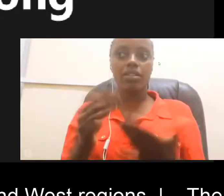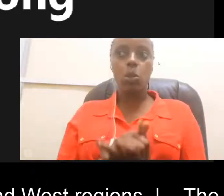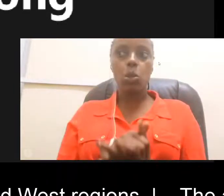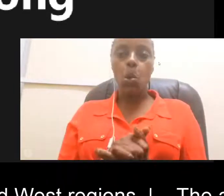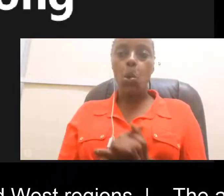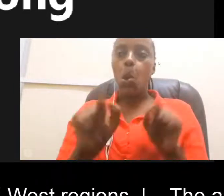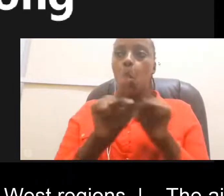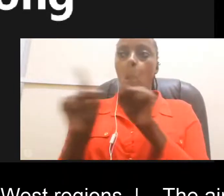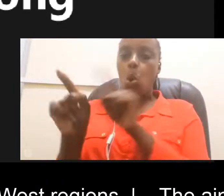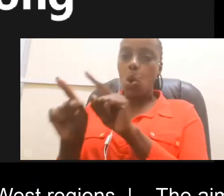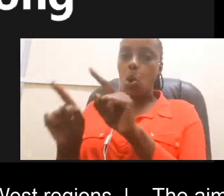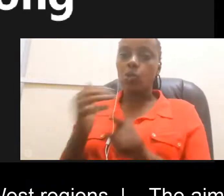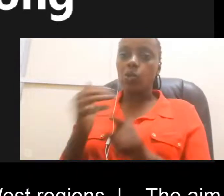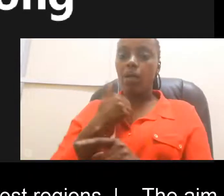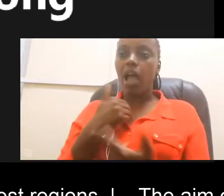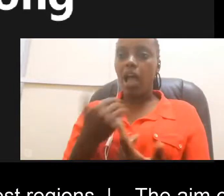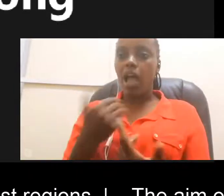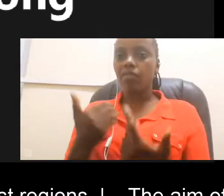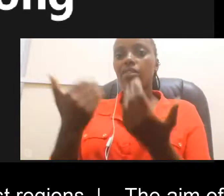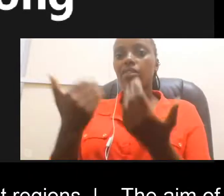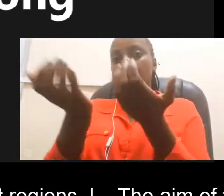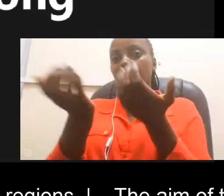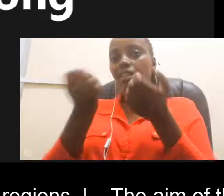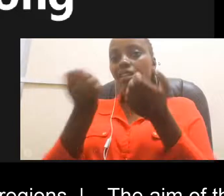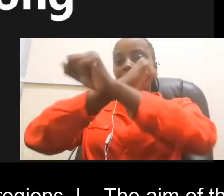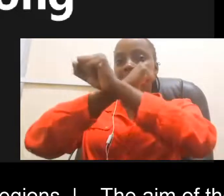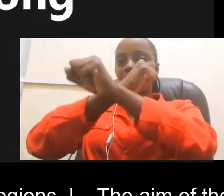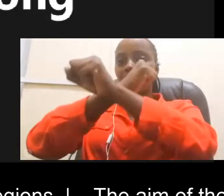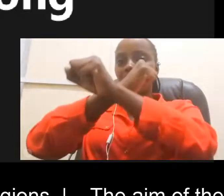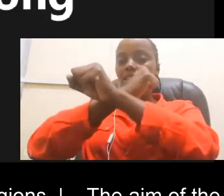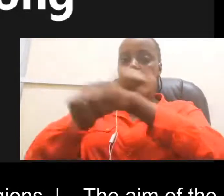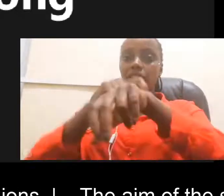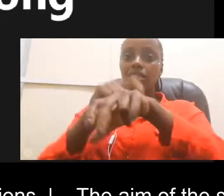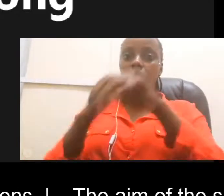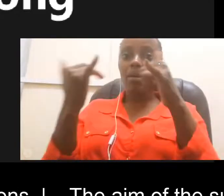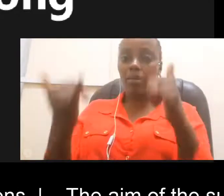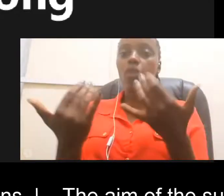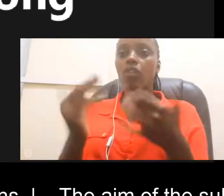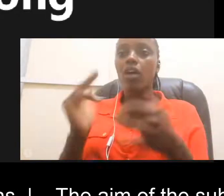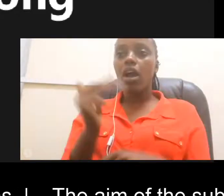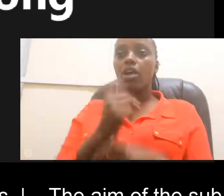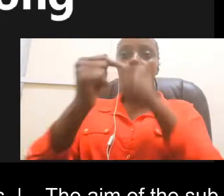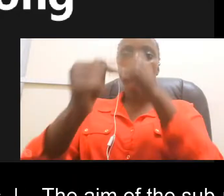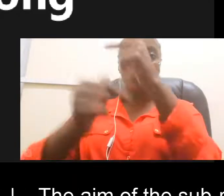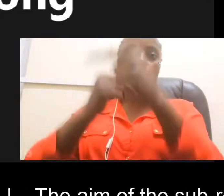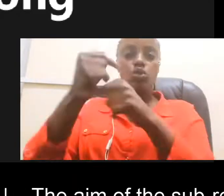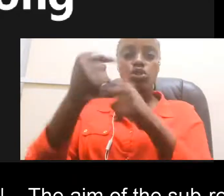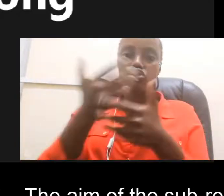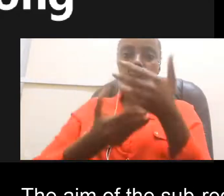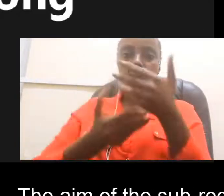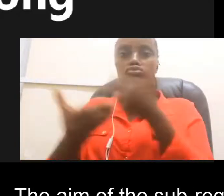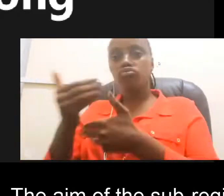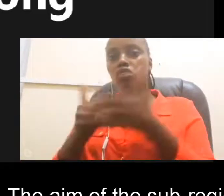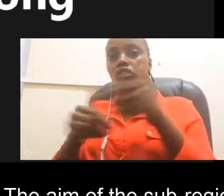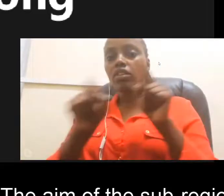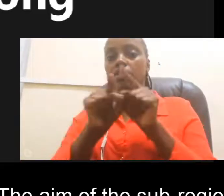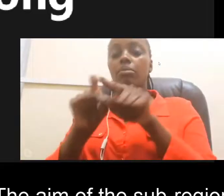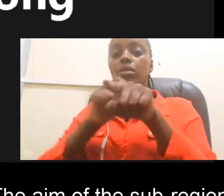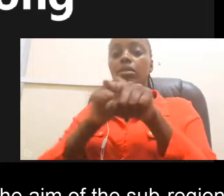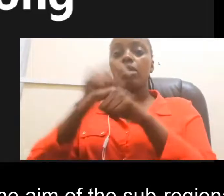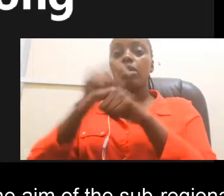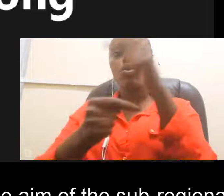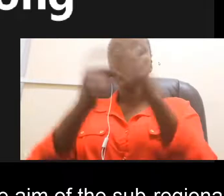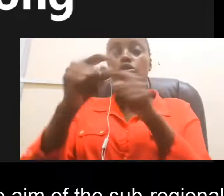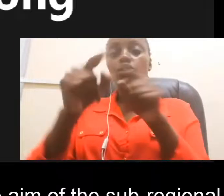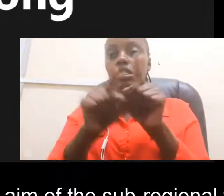need, protection and attention at this point. So we will continue engaging even as we continue to the